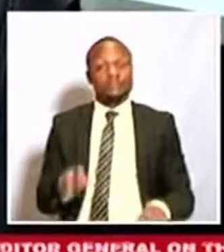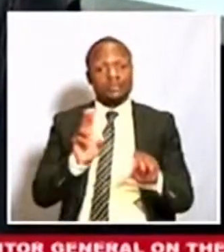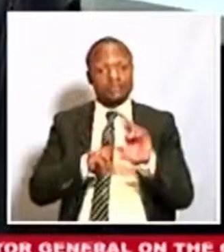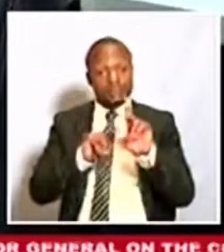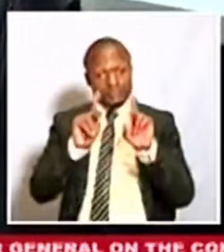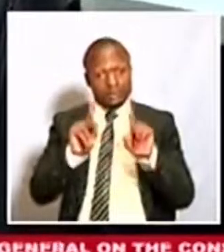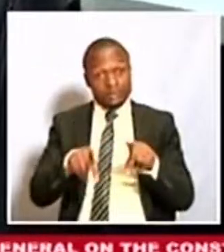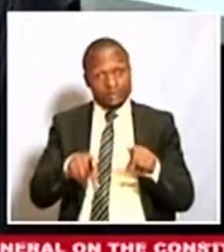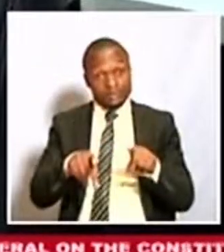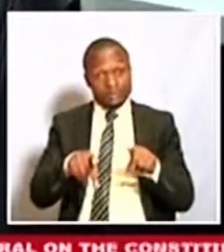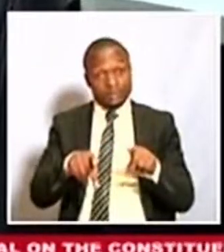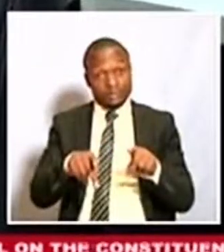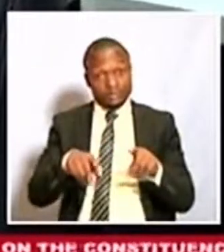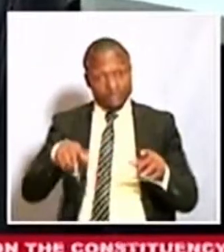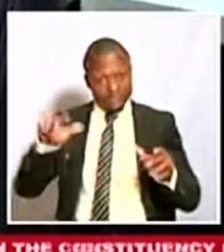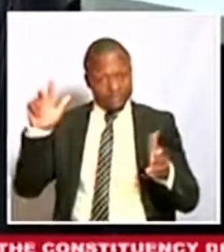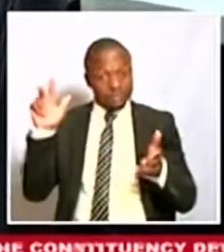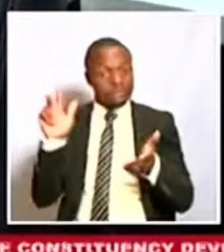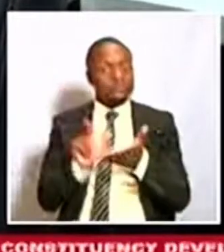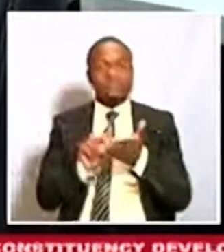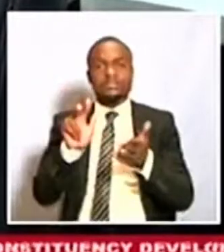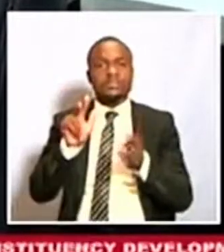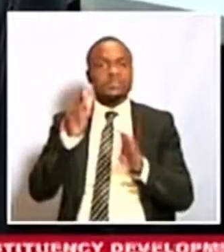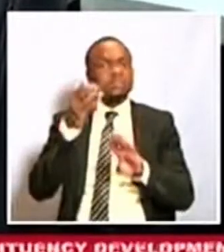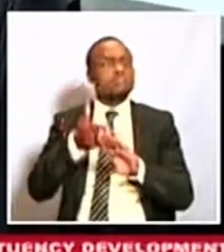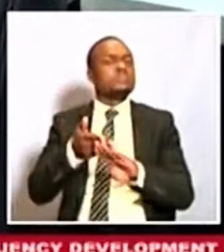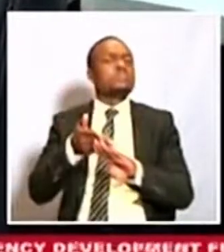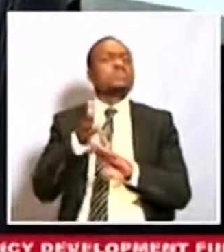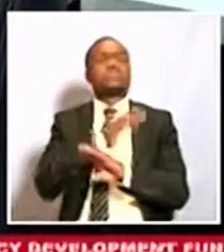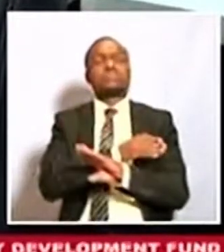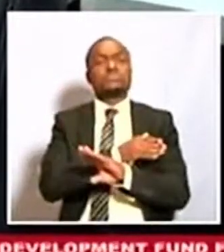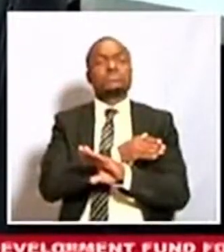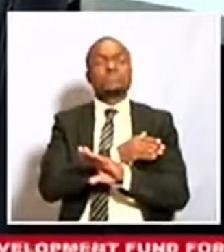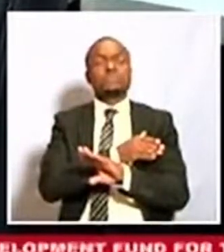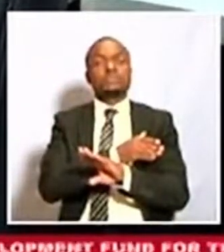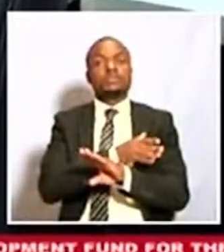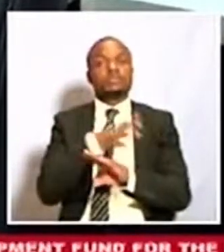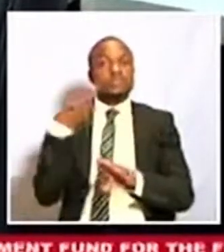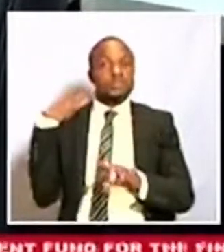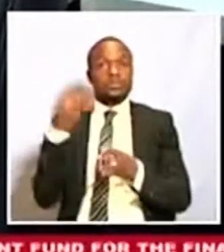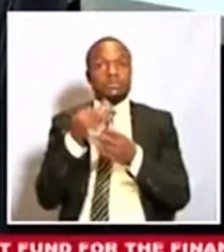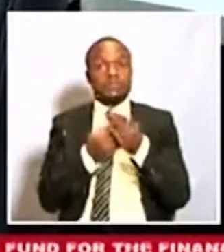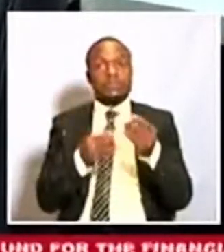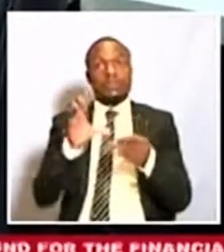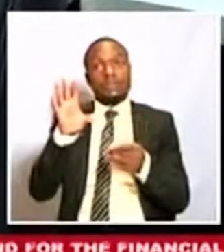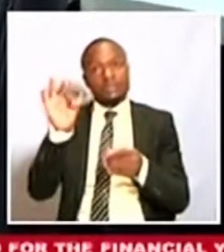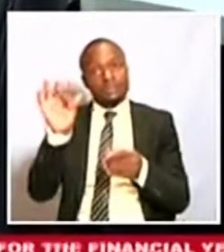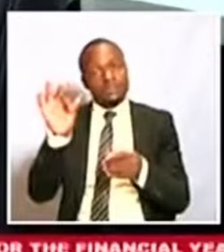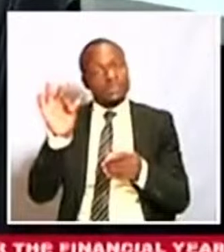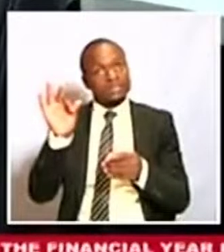chairperson designed the area before the application was being made on the 19th of April.